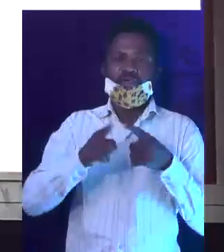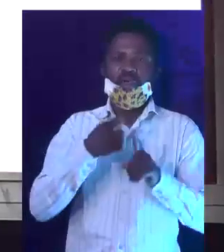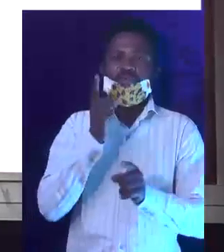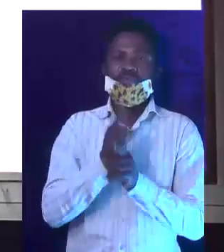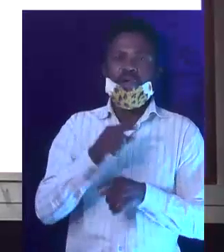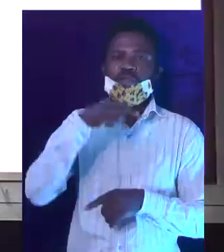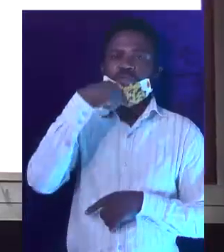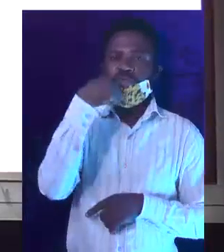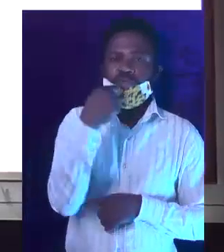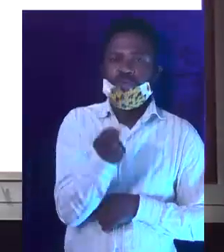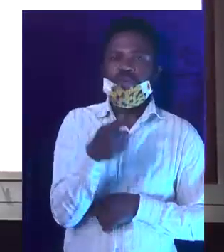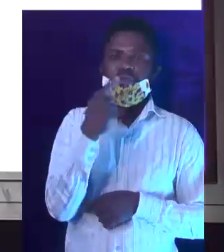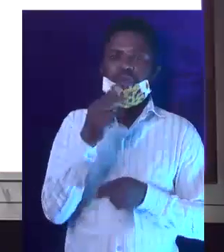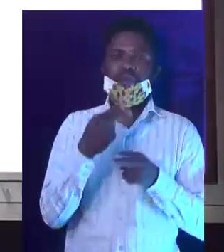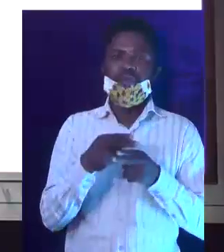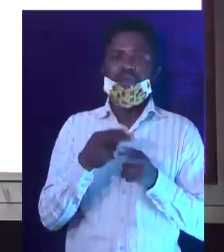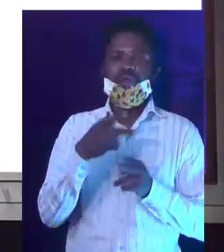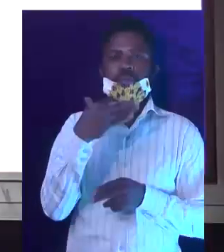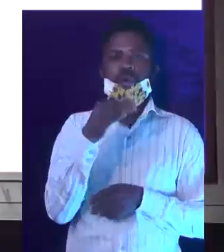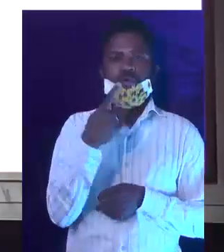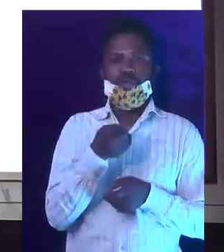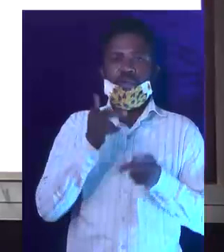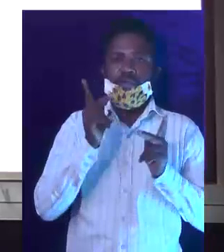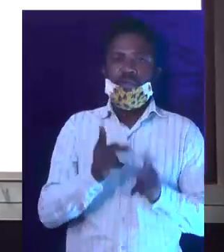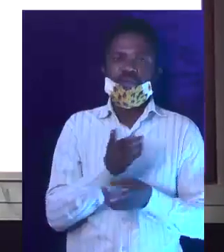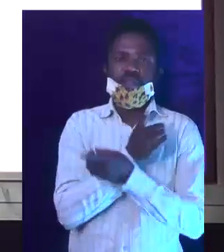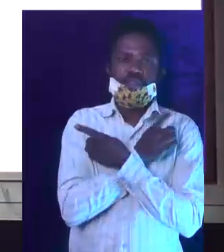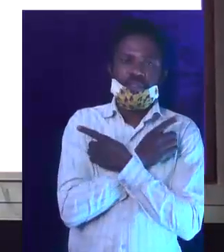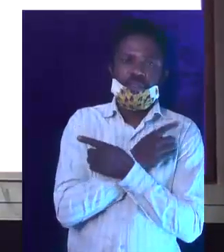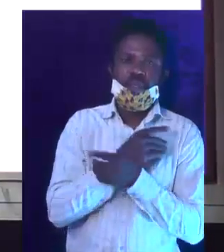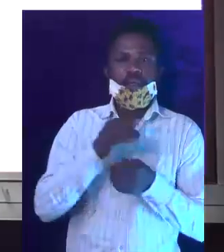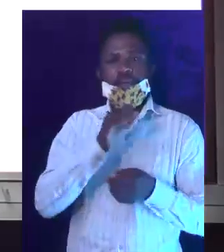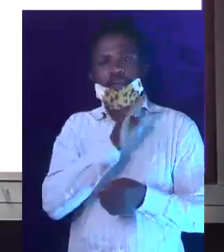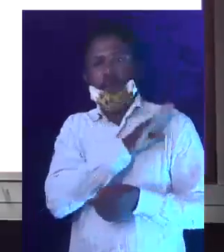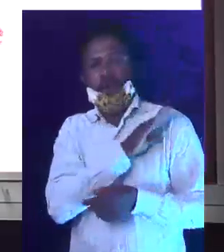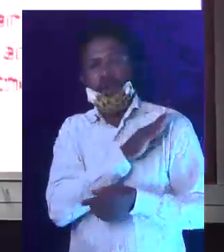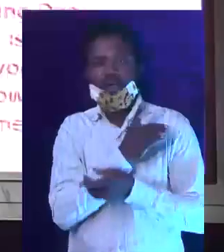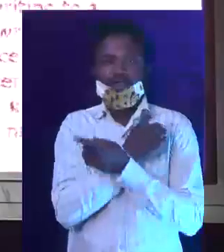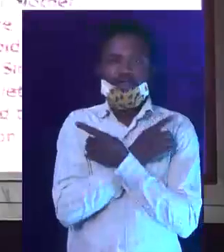person. Dear Bola, dear Toby, dear Fumi.